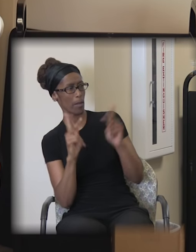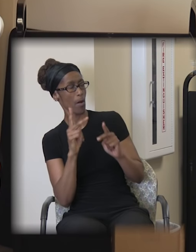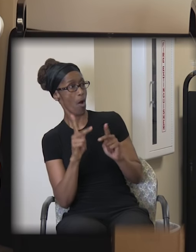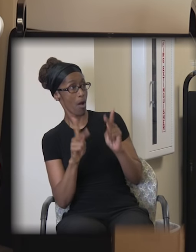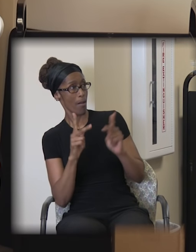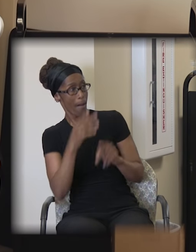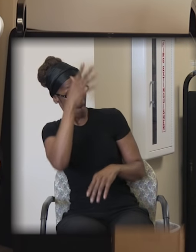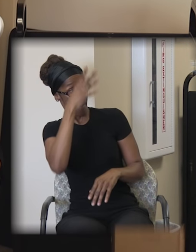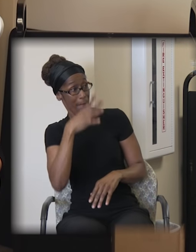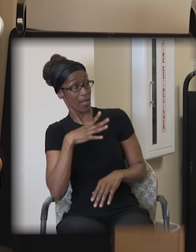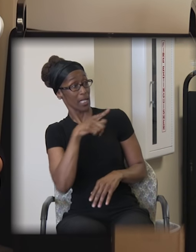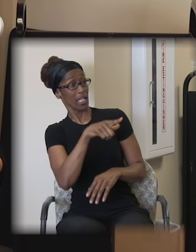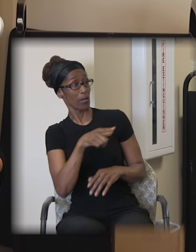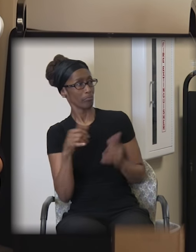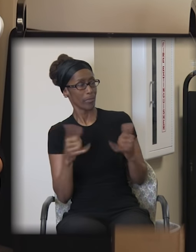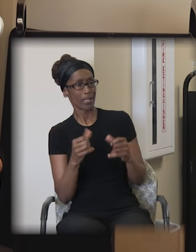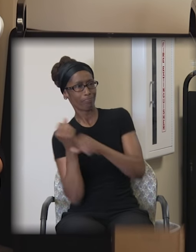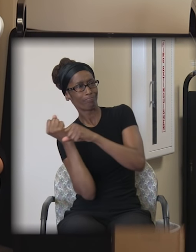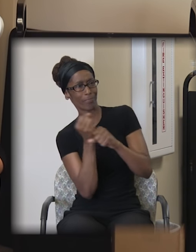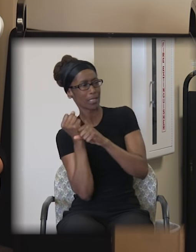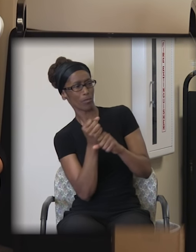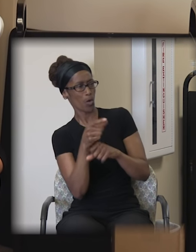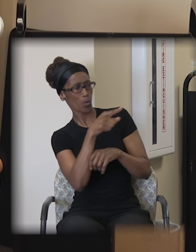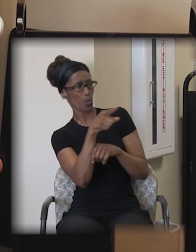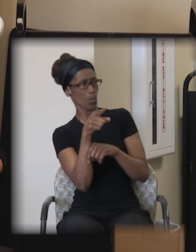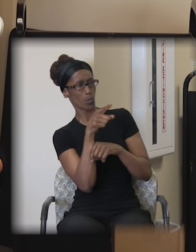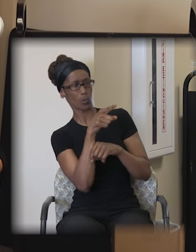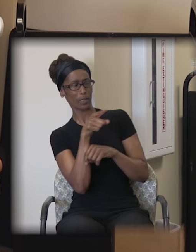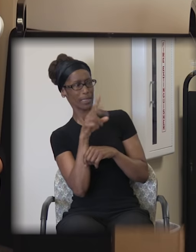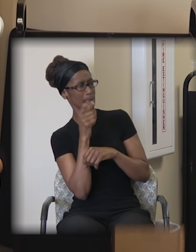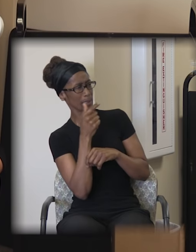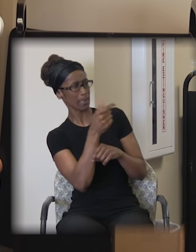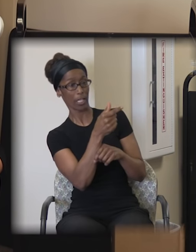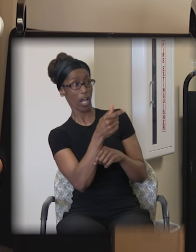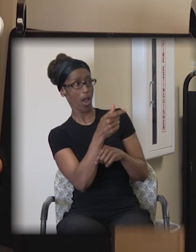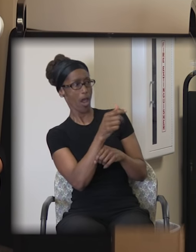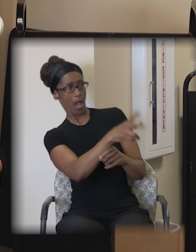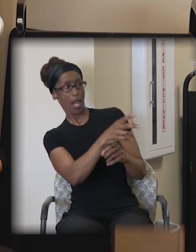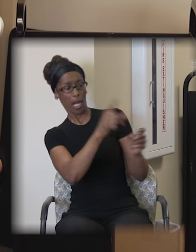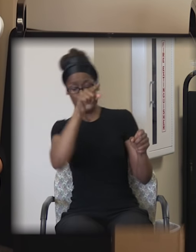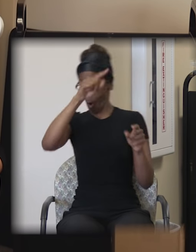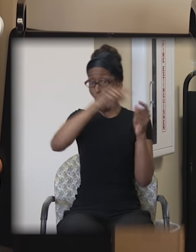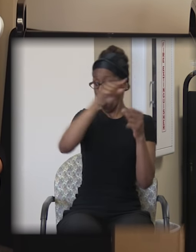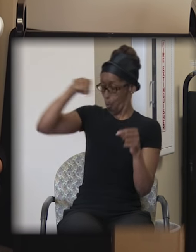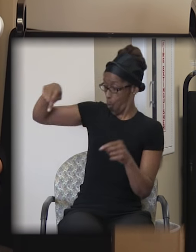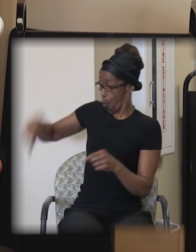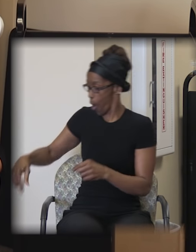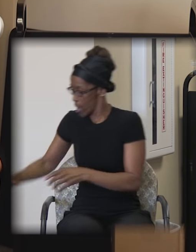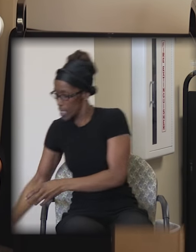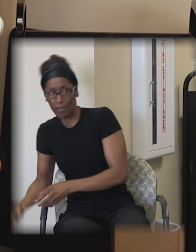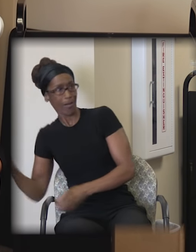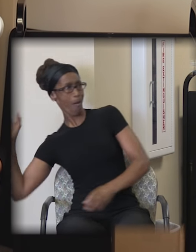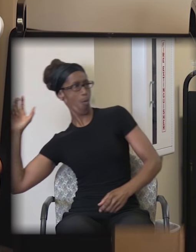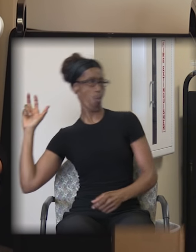A foul ball crashed by his feet. With his strong, sure arm, he threw the ball straight into an amazed player's waiting